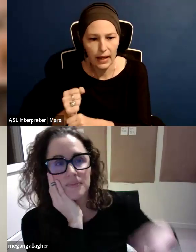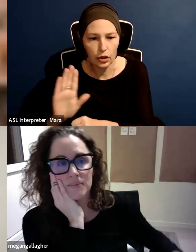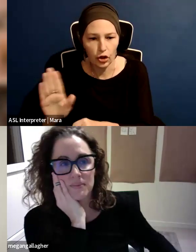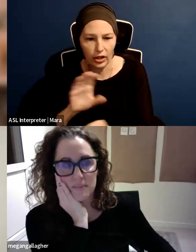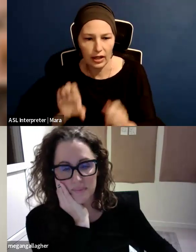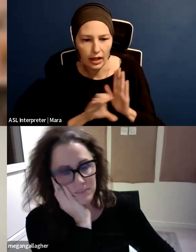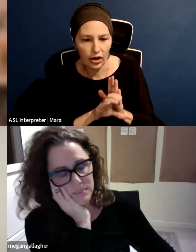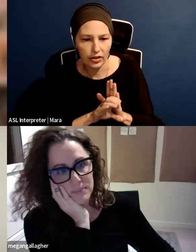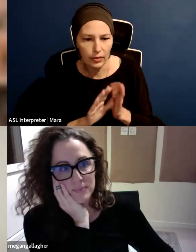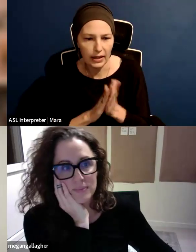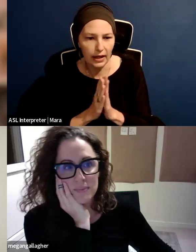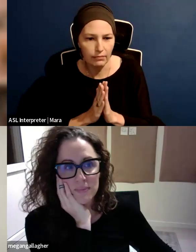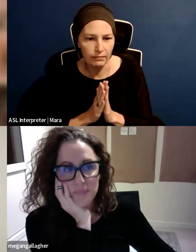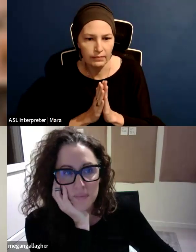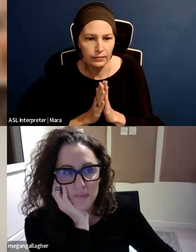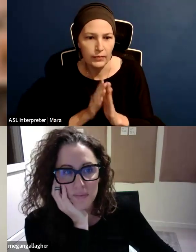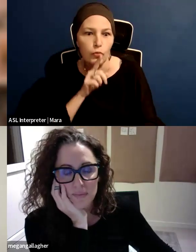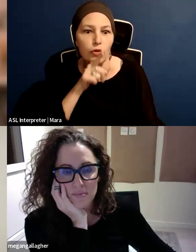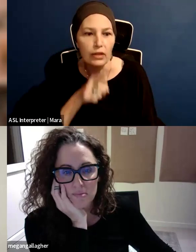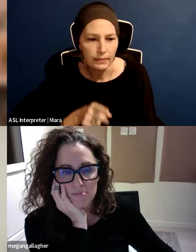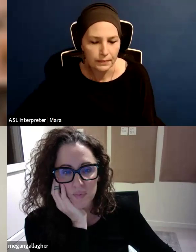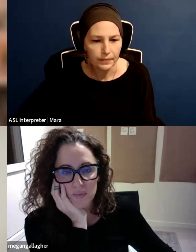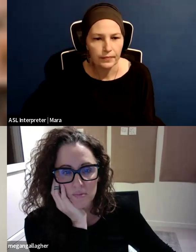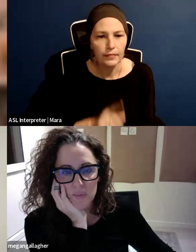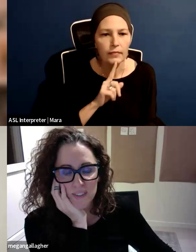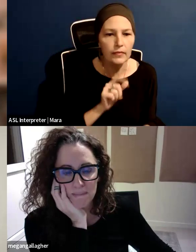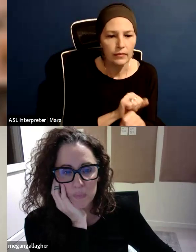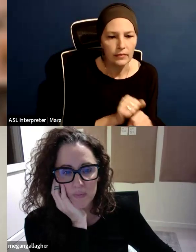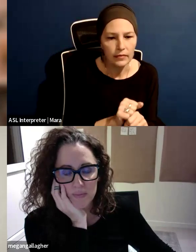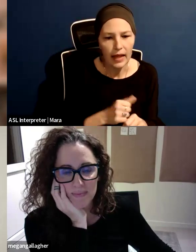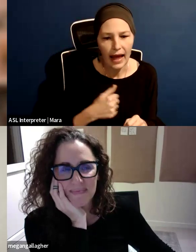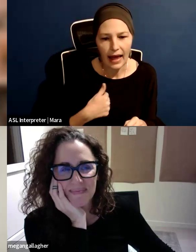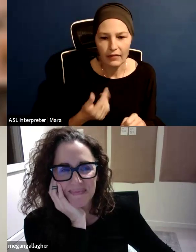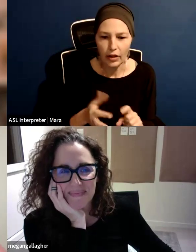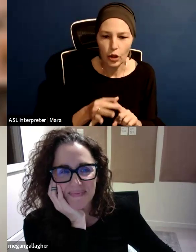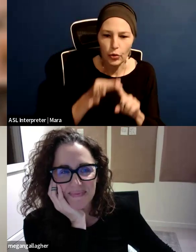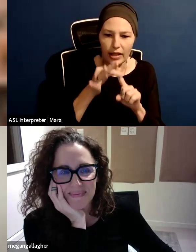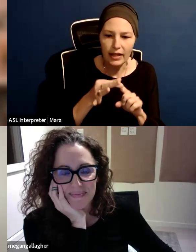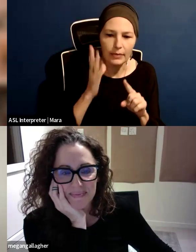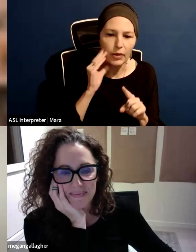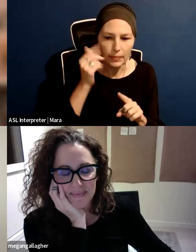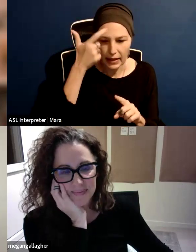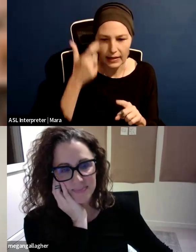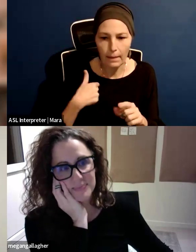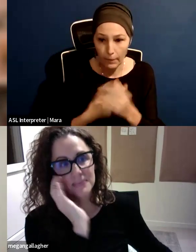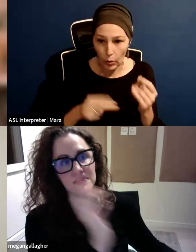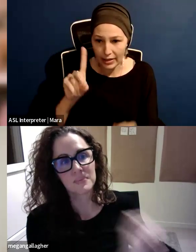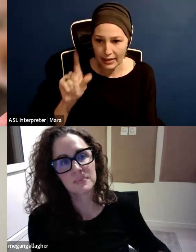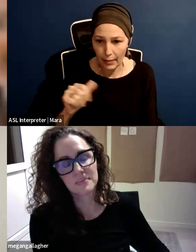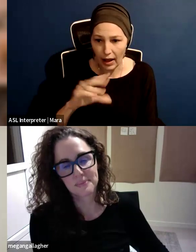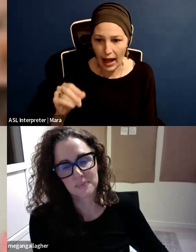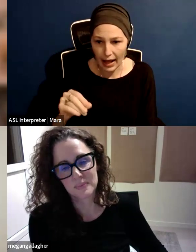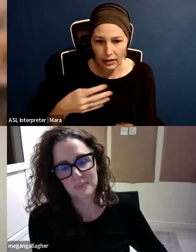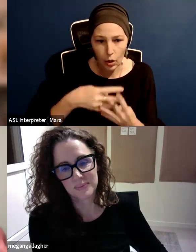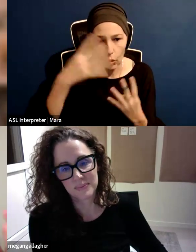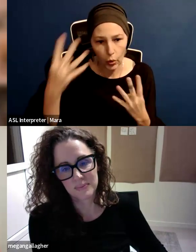have also the unique experience of I'm both disabled and queer. So I'm both part of communities where no one in my